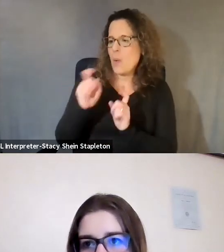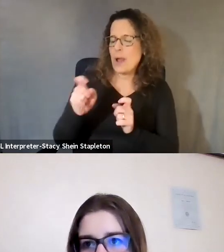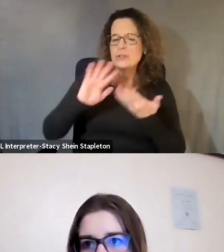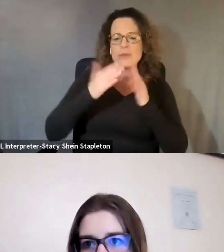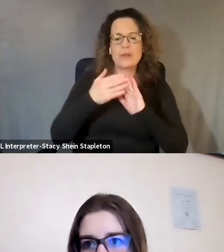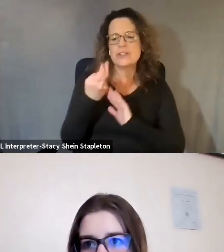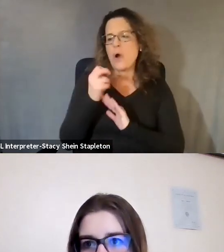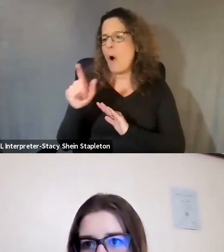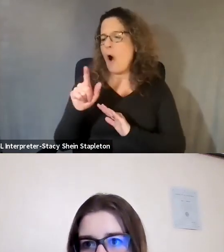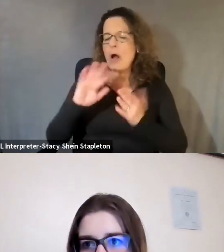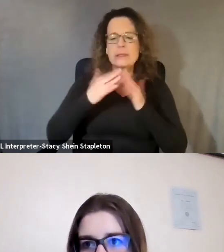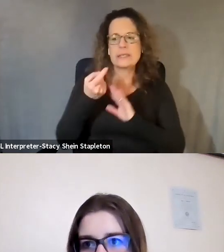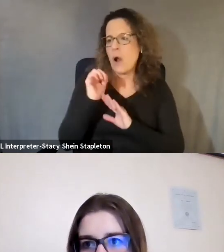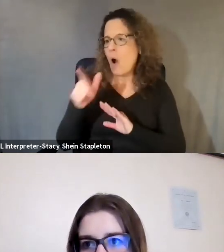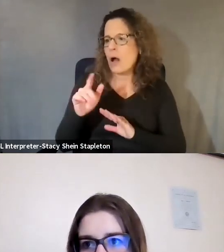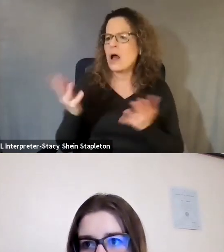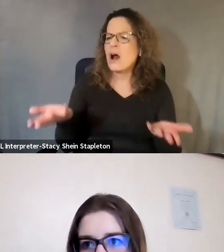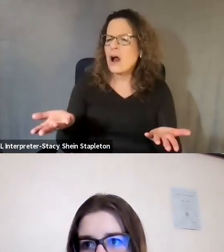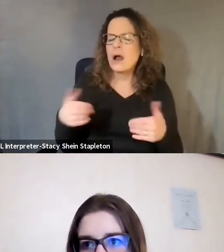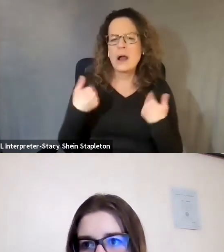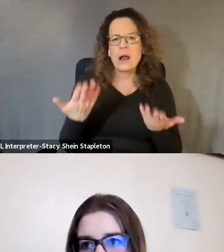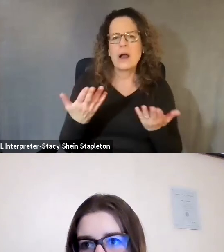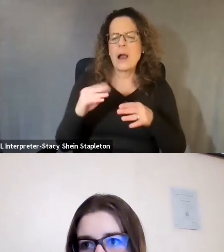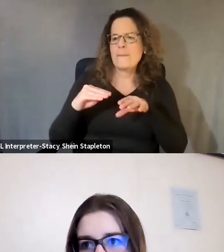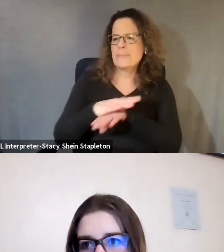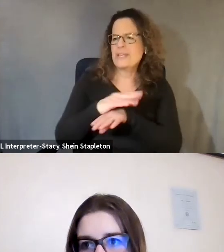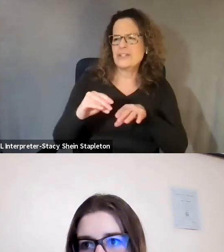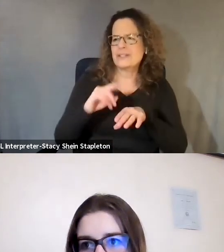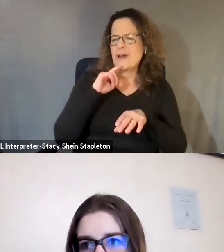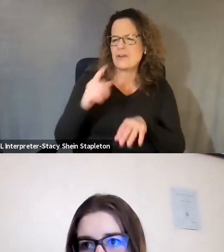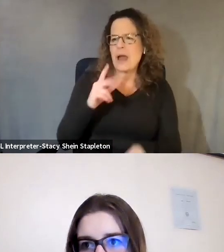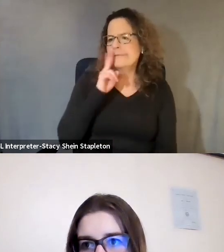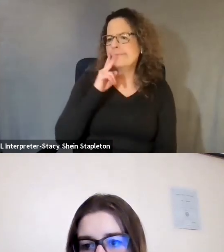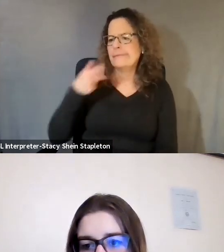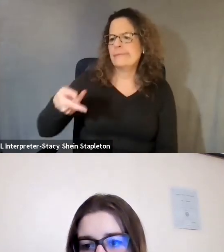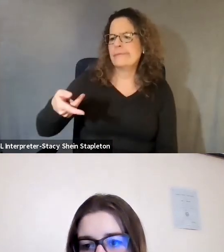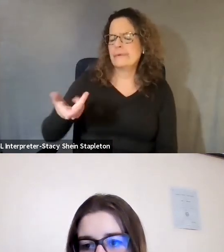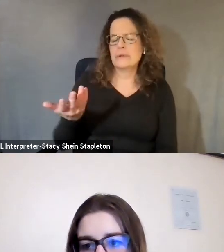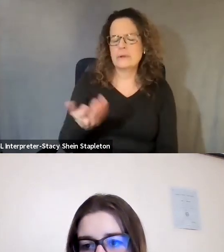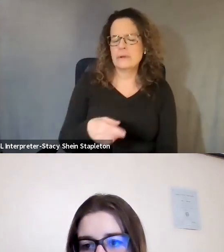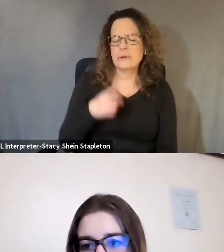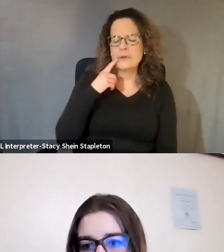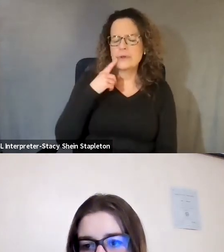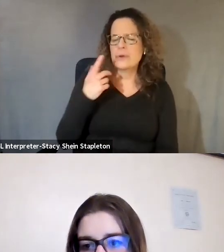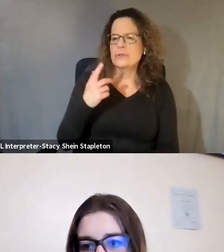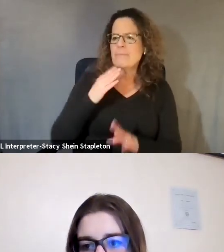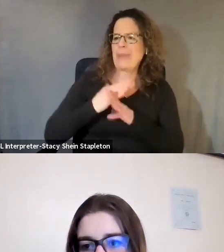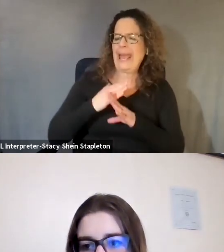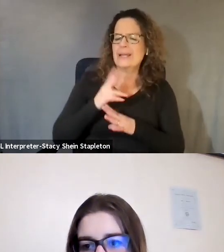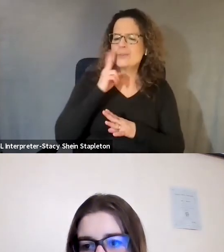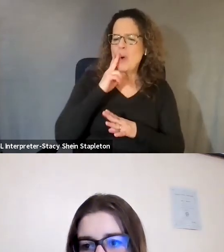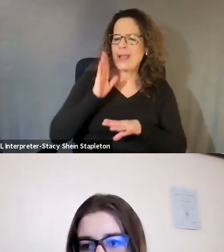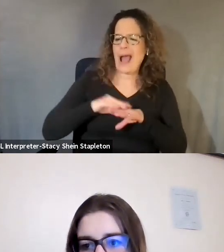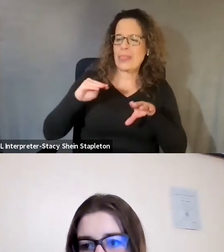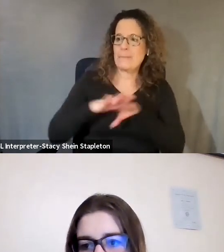halls and their city halls and said, look, our beaches are not ashtrays. We should be banning smoking on